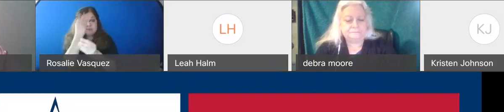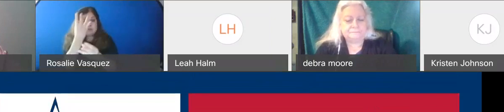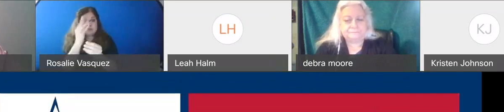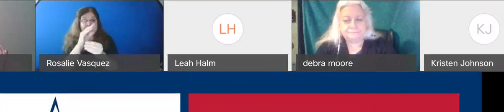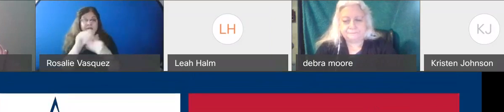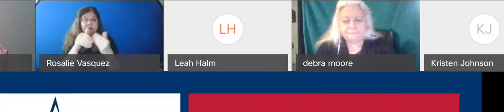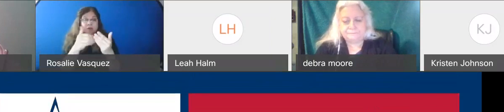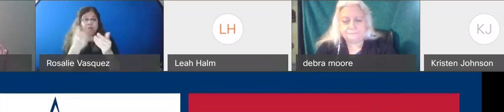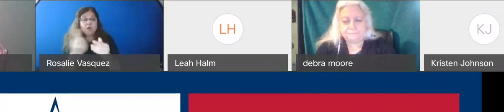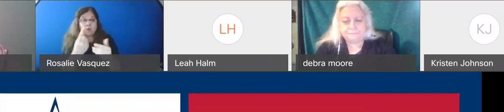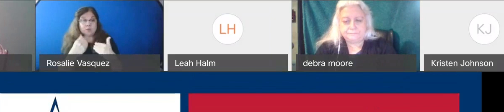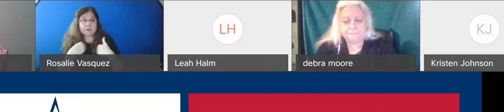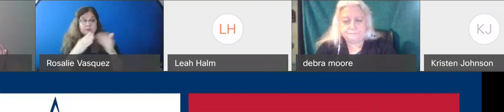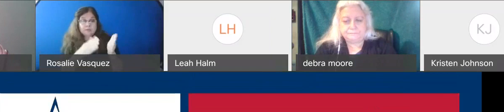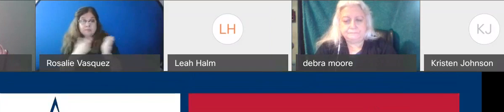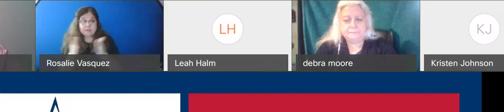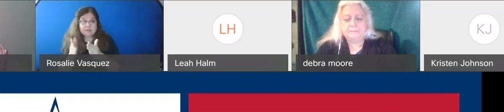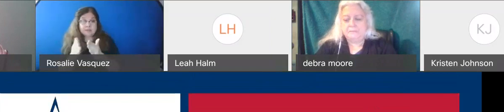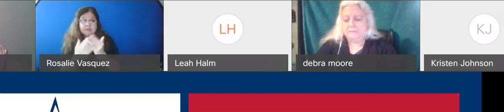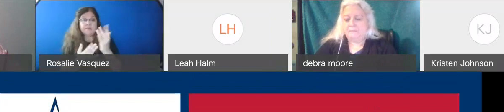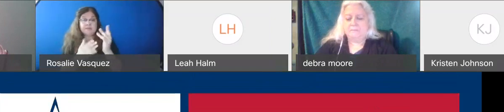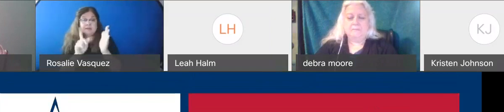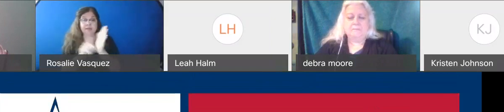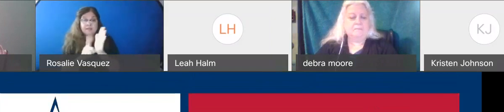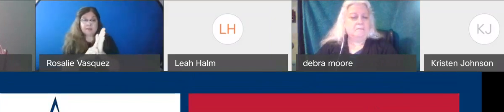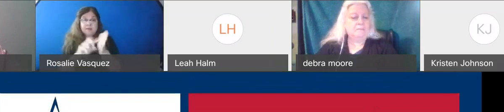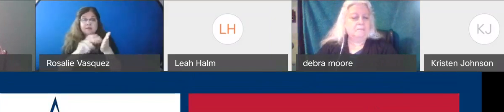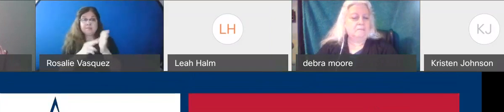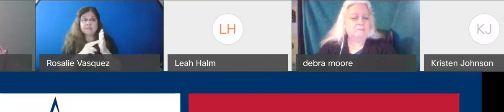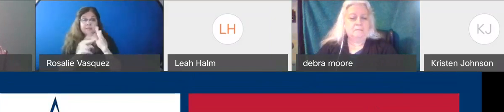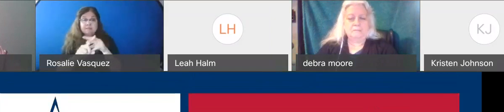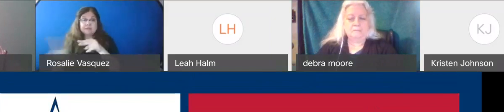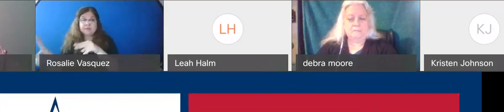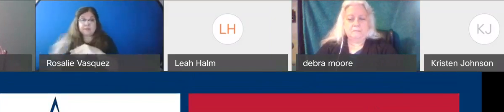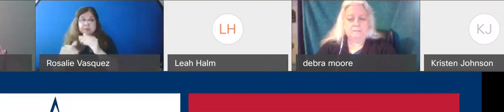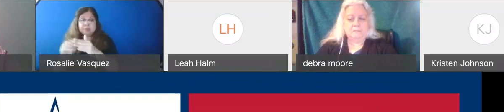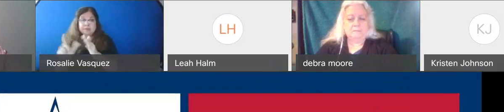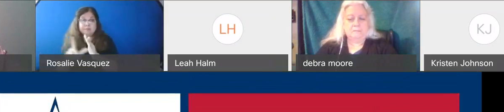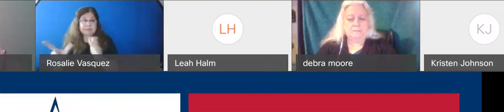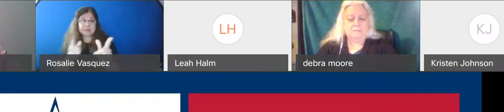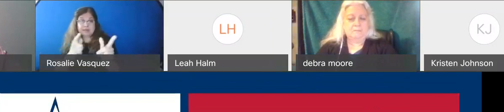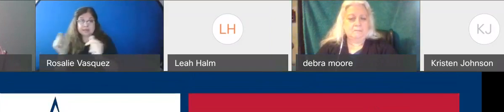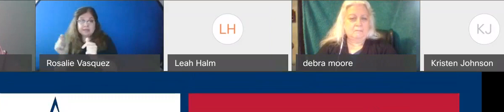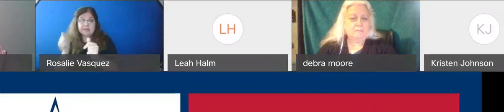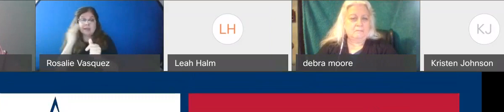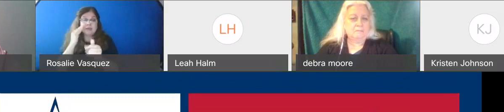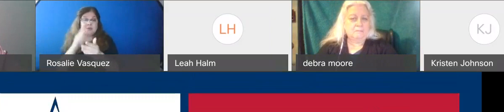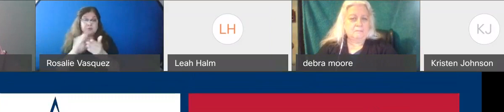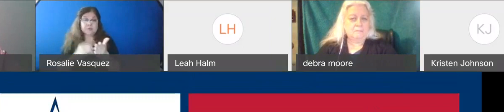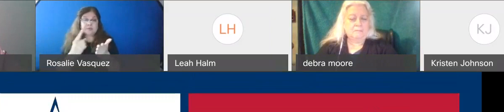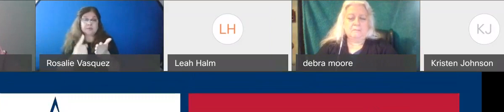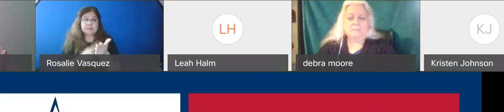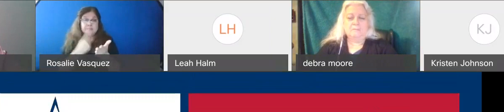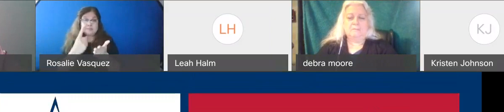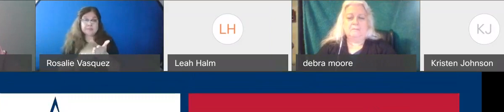having a plan. A fire alarm equals evacuate the building immediately. And I know our students sometimes, even in drills, they